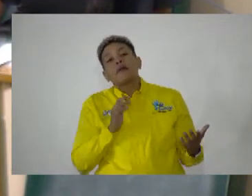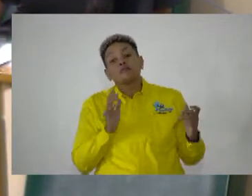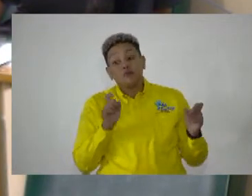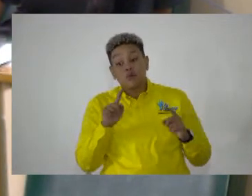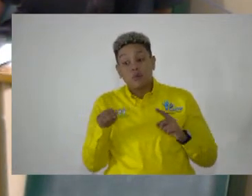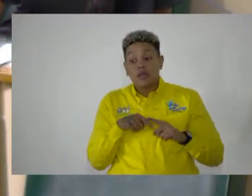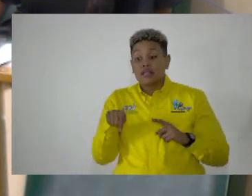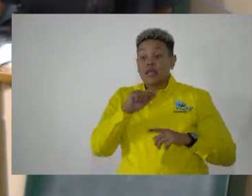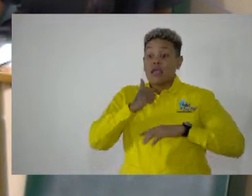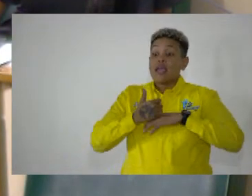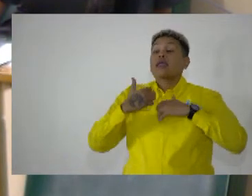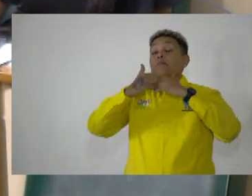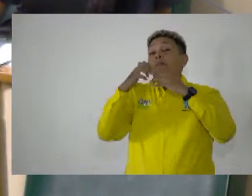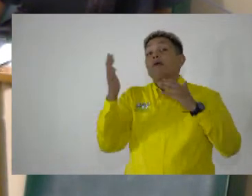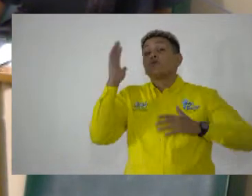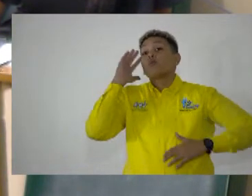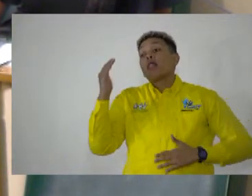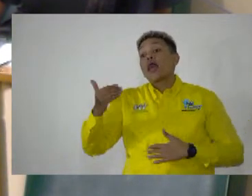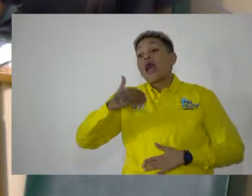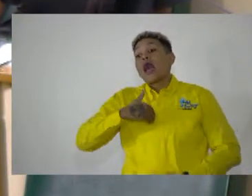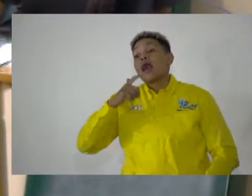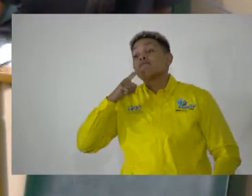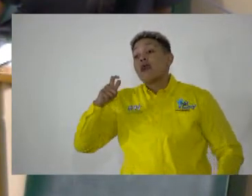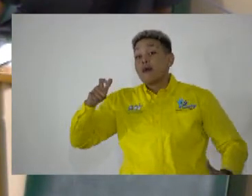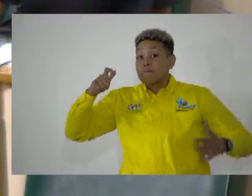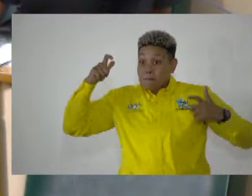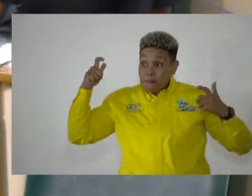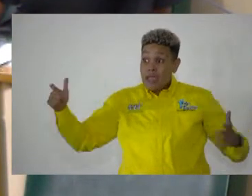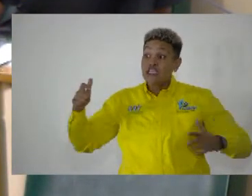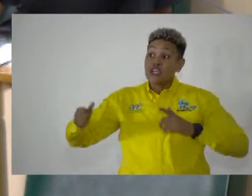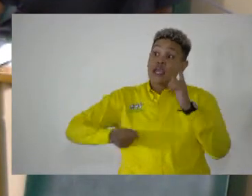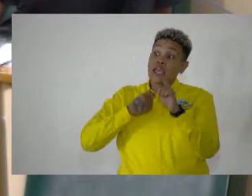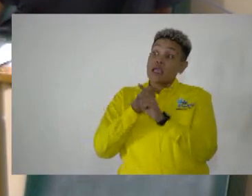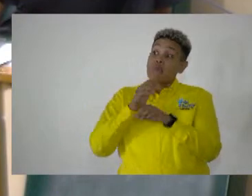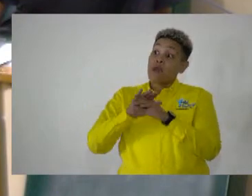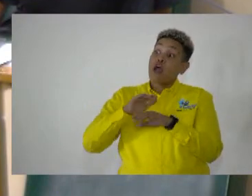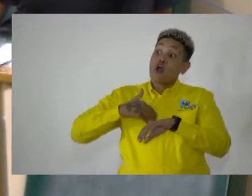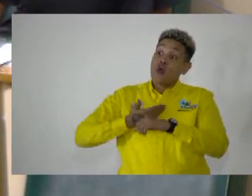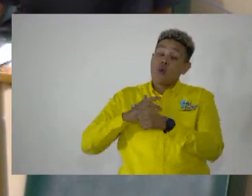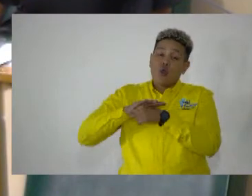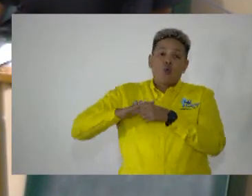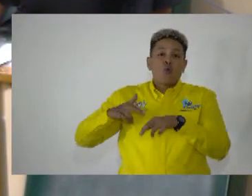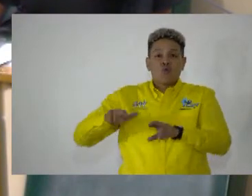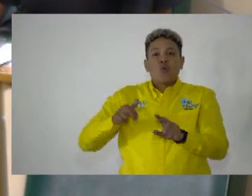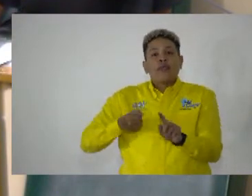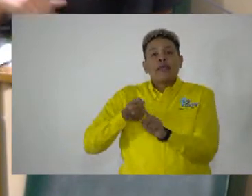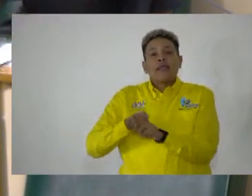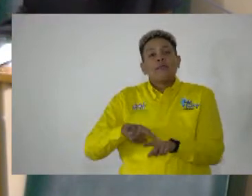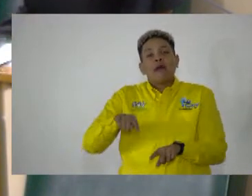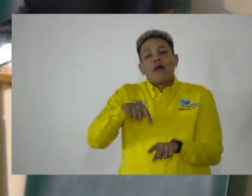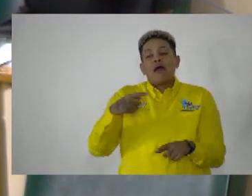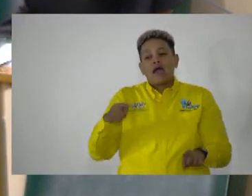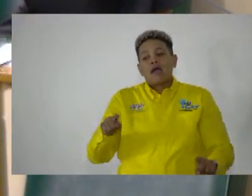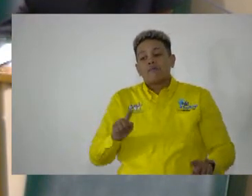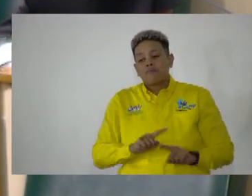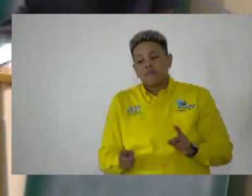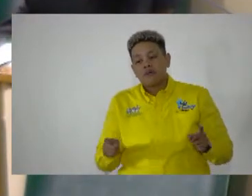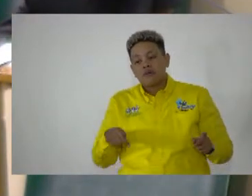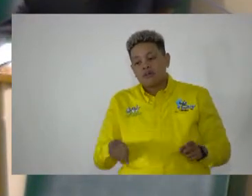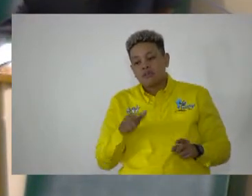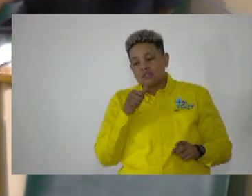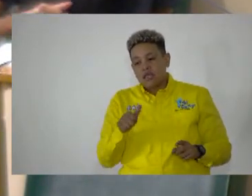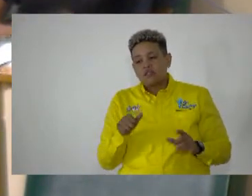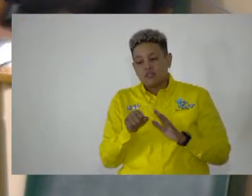they are implemented, will have a major impact on our local roadways. But this is